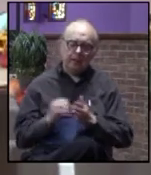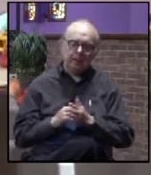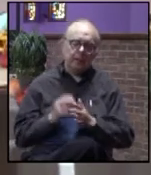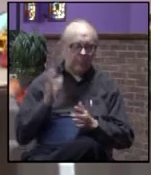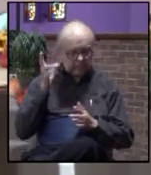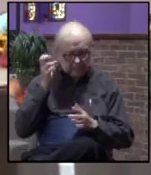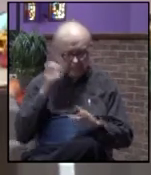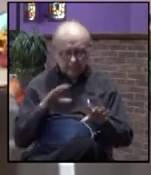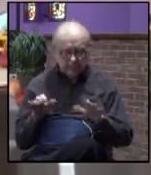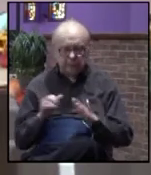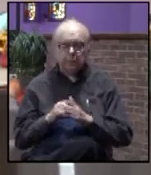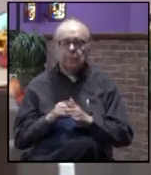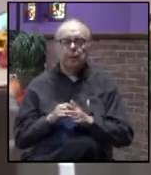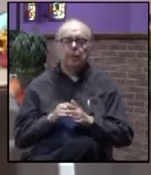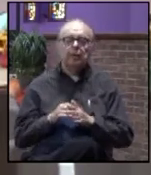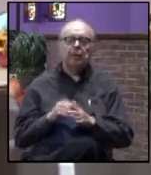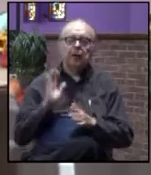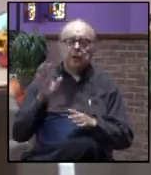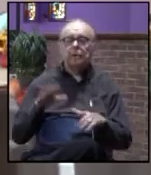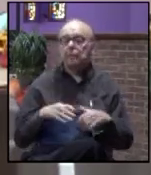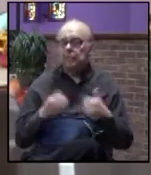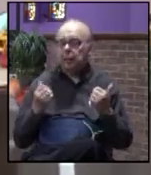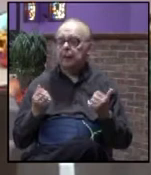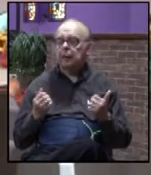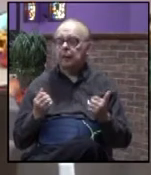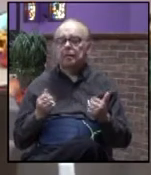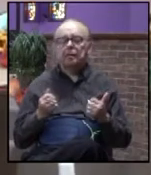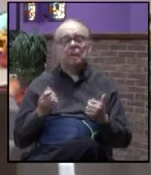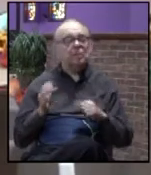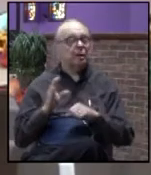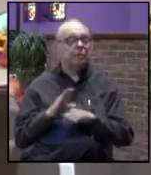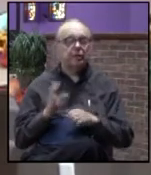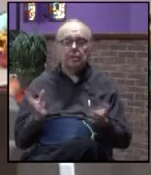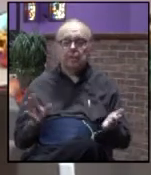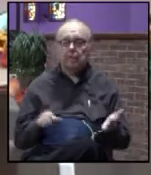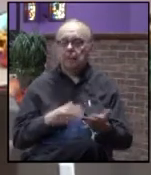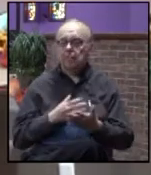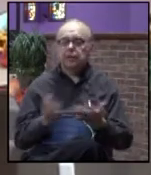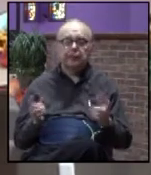Satan tries to do in your life, in churches, and